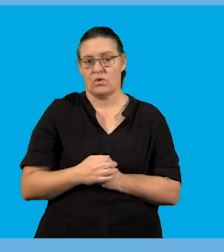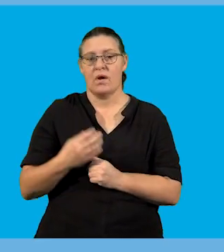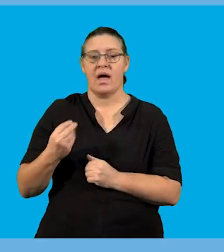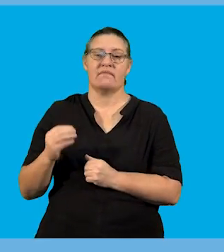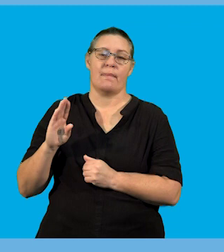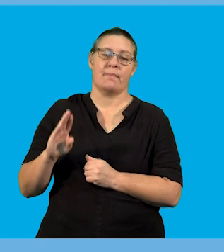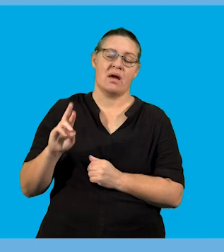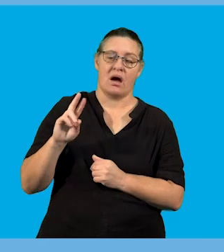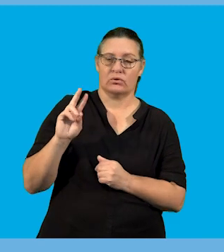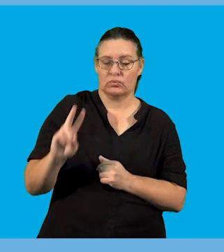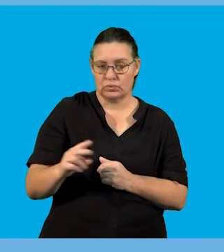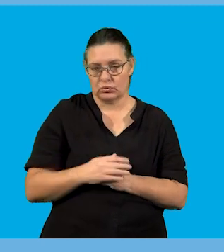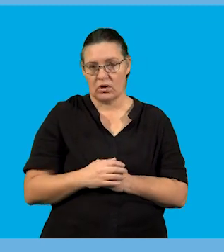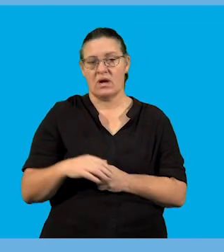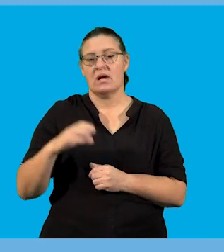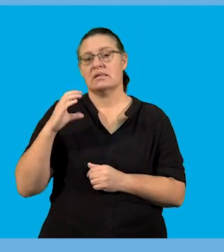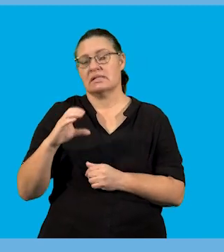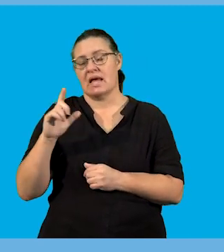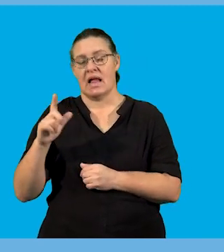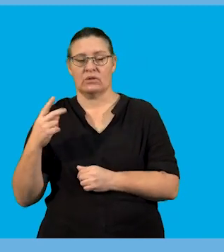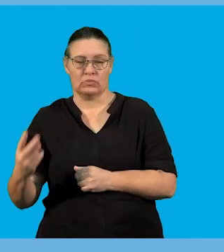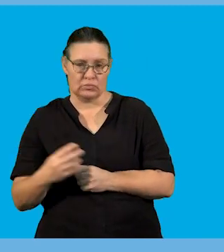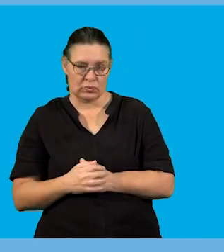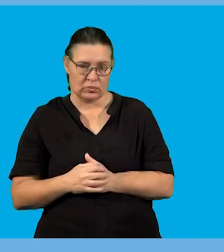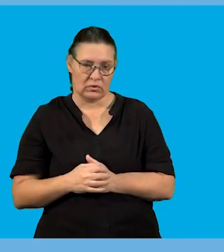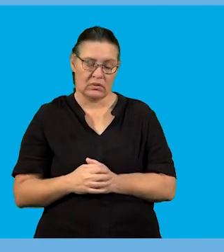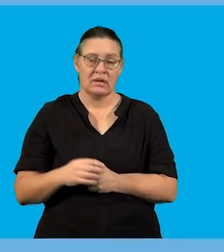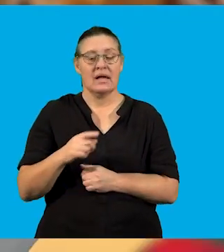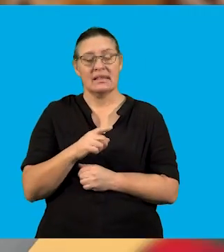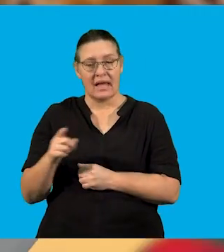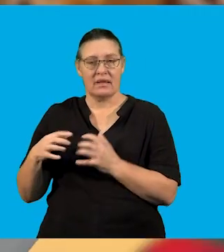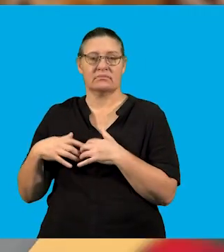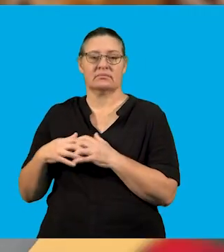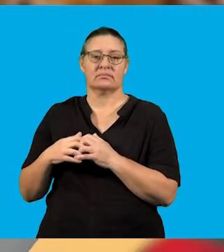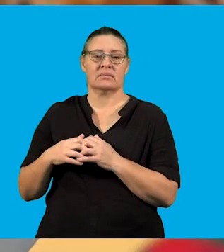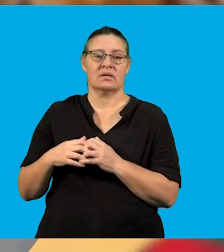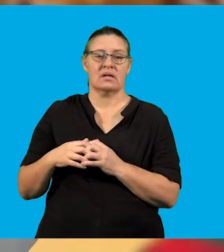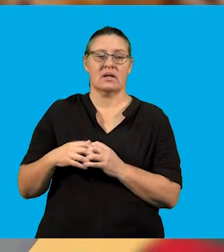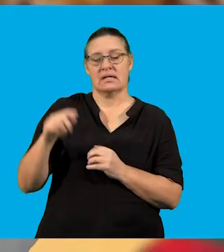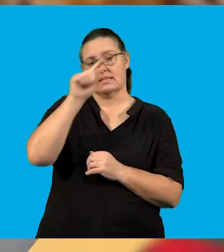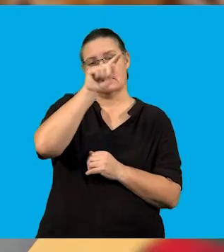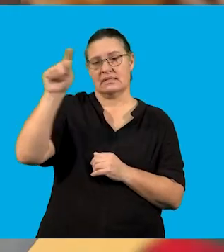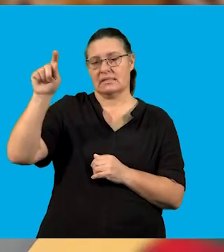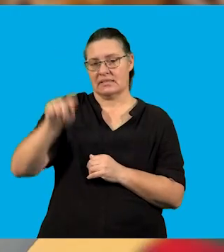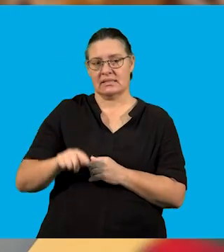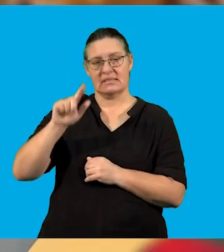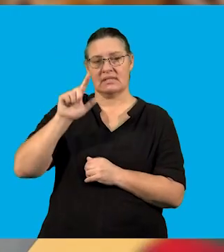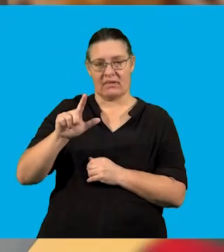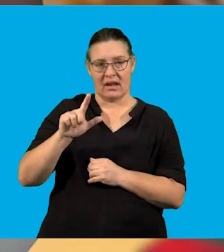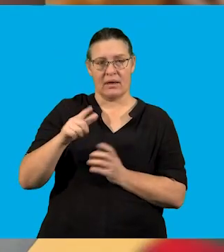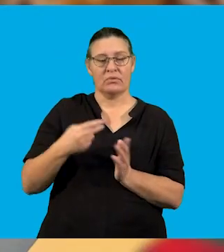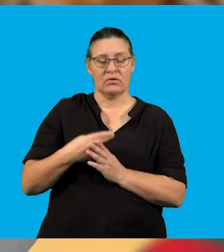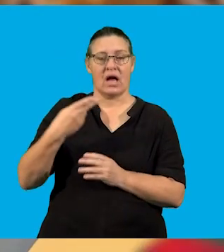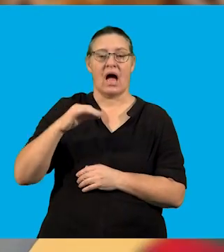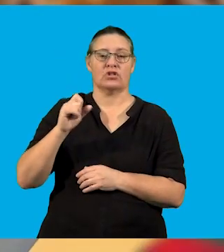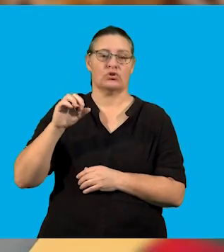our Br2, we can have our Cl2. Remember that these ones, they make a 7 on your periodic table, including the hydrogen,